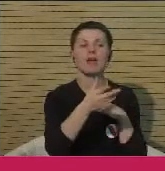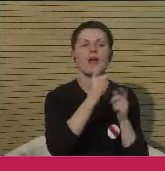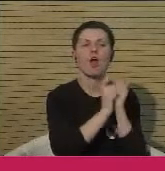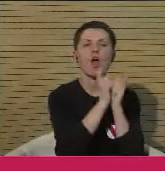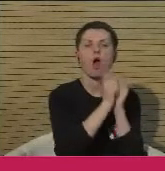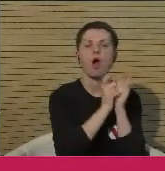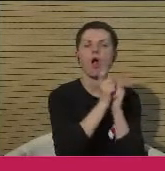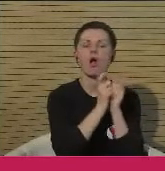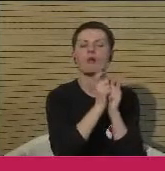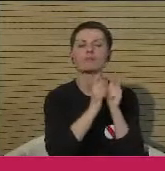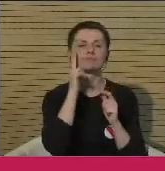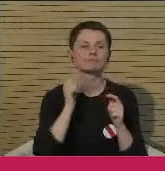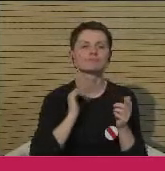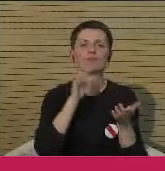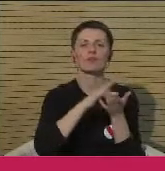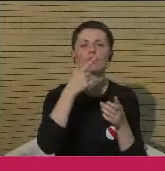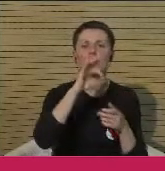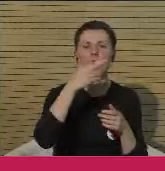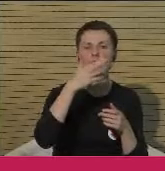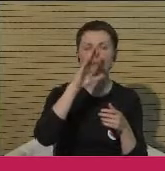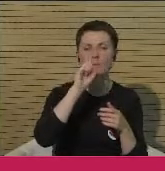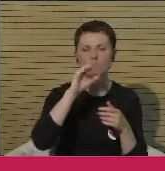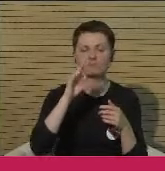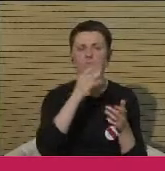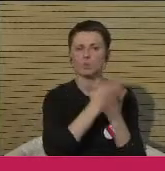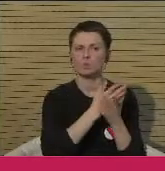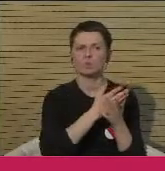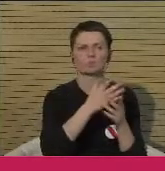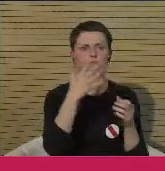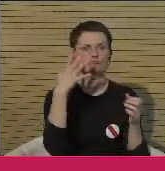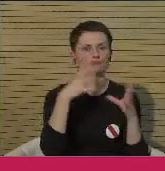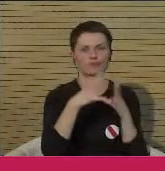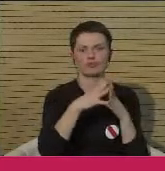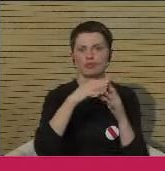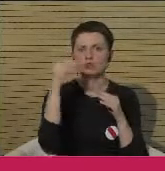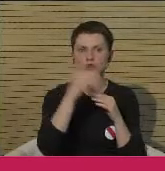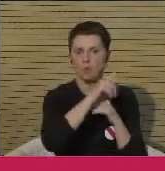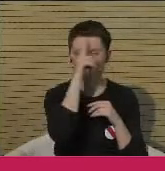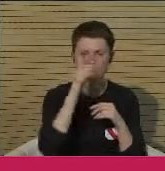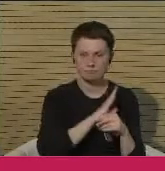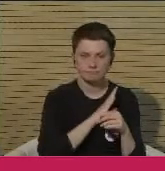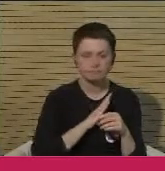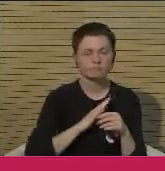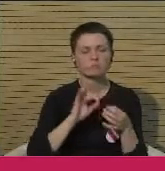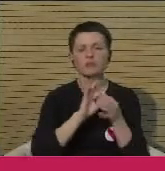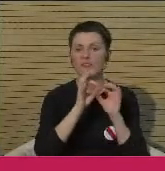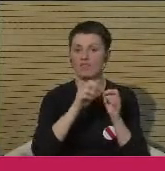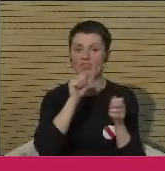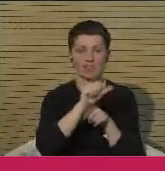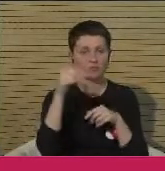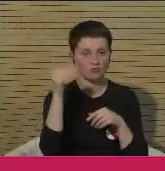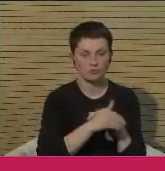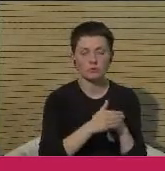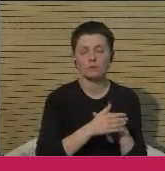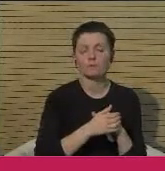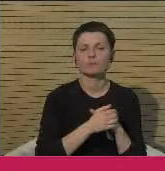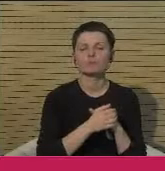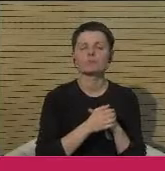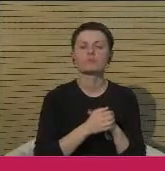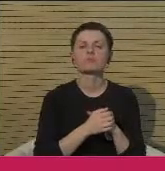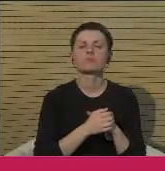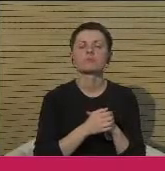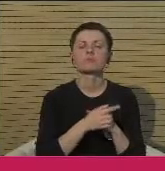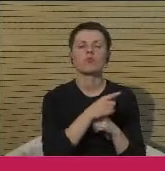Ukraine lost Crimea. The conflict in Donbas region that has a death toll of